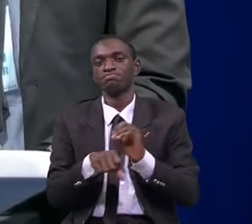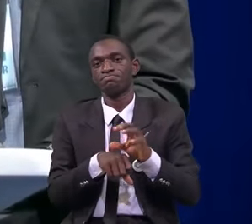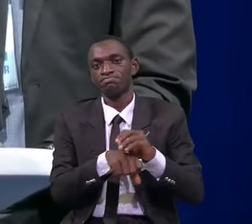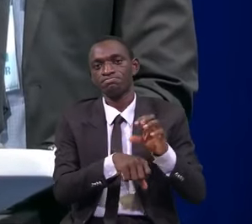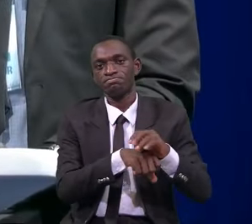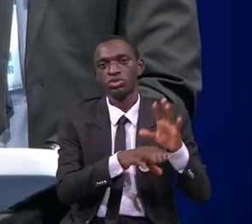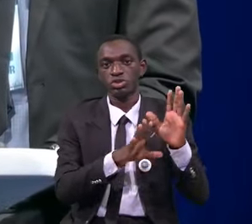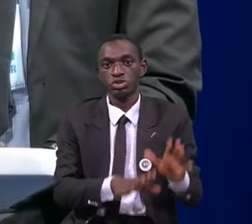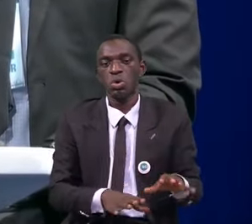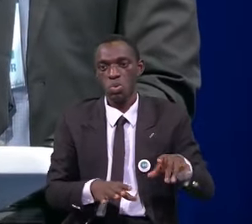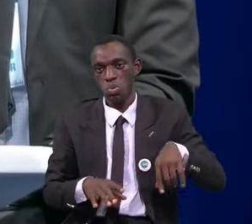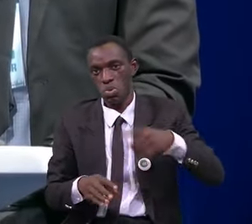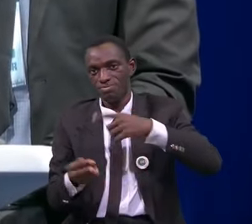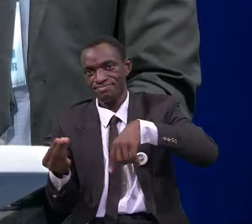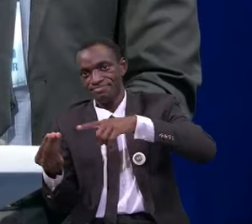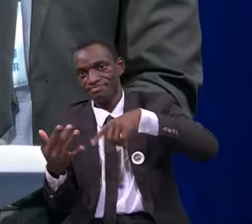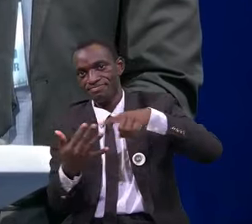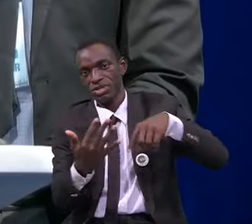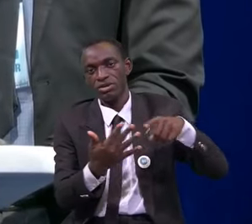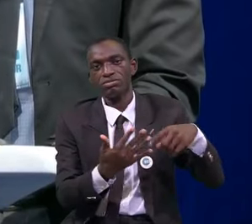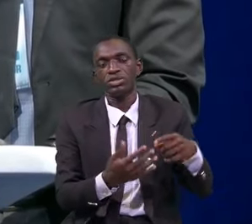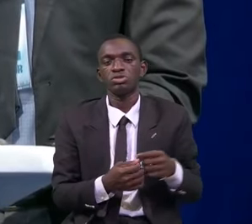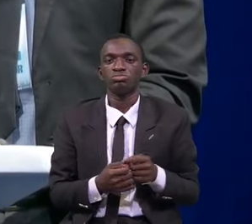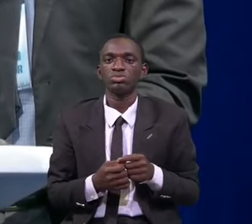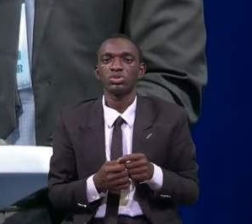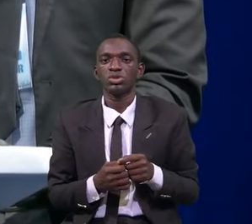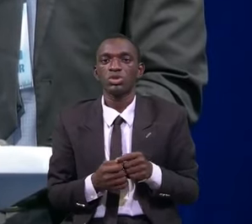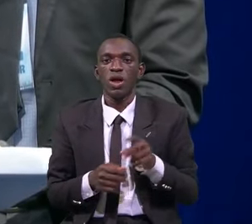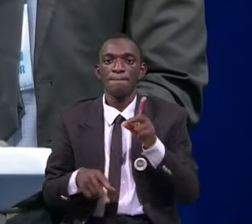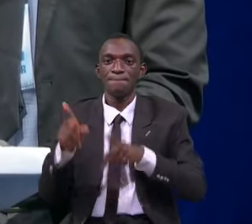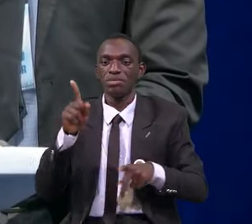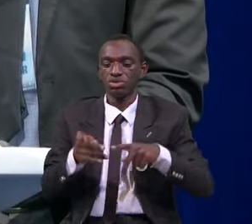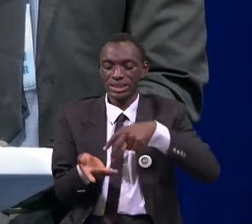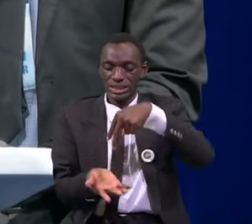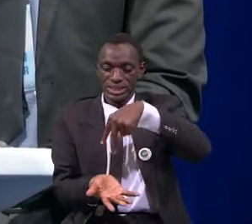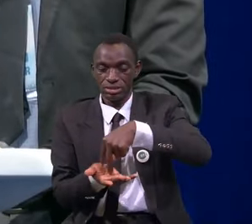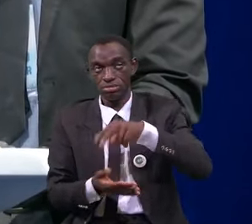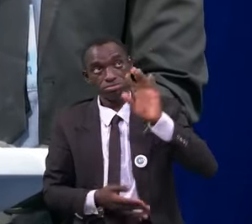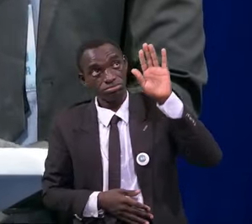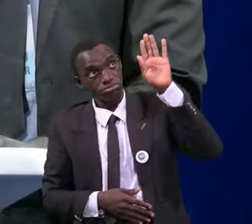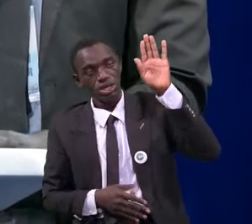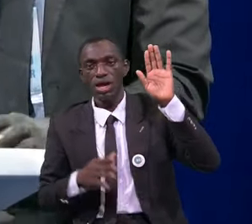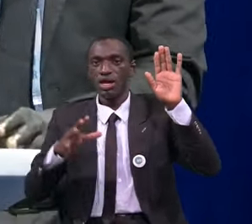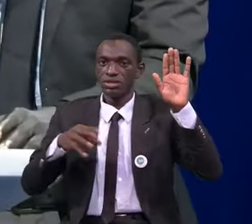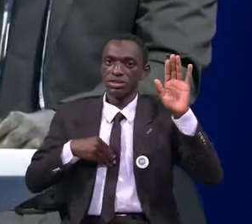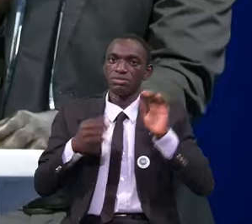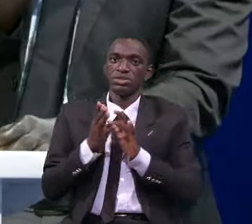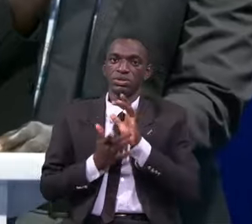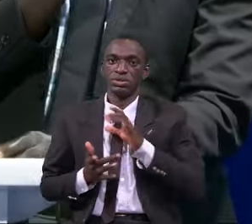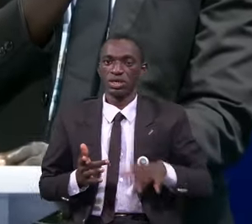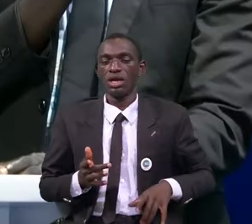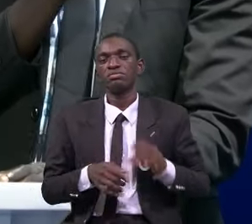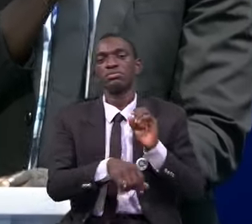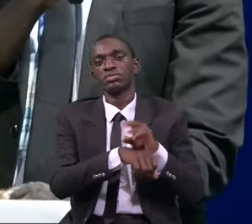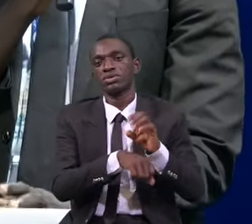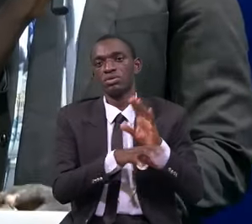move straight away to where they are standing and attend to them. Nos conseillers s'approchent de tous ceux qui